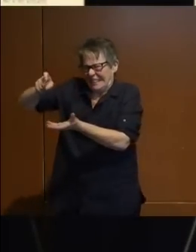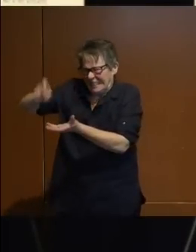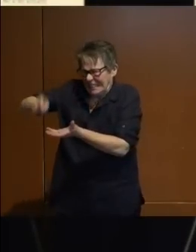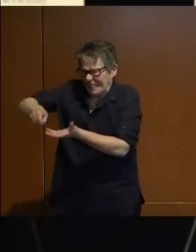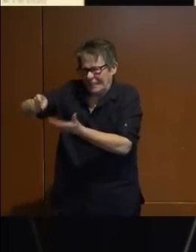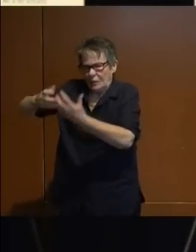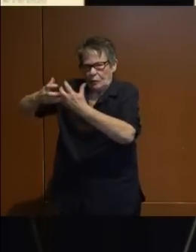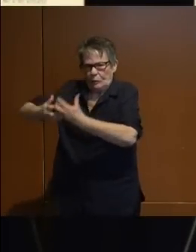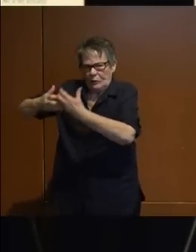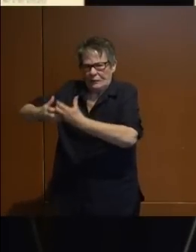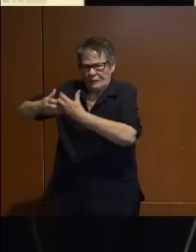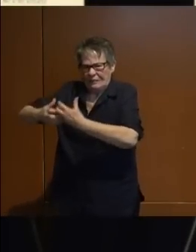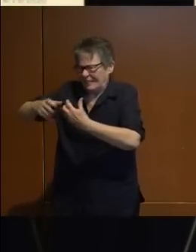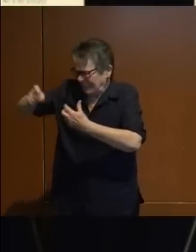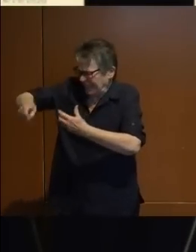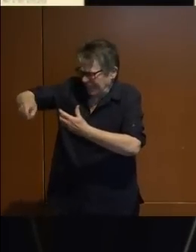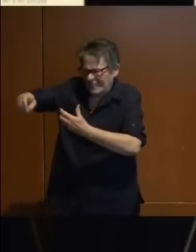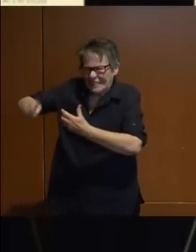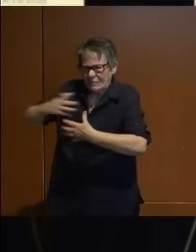efficaciousness is similar.